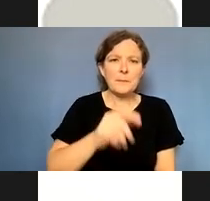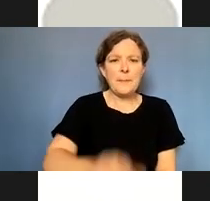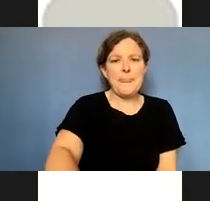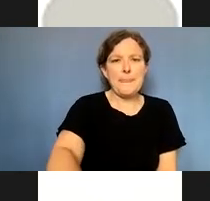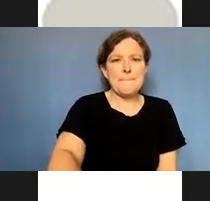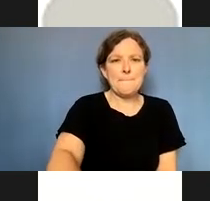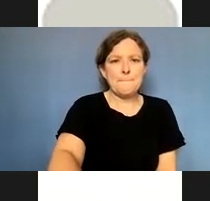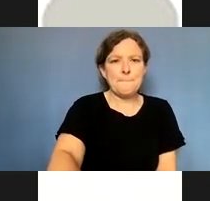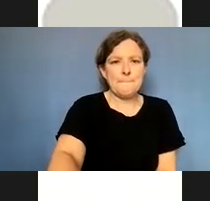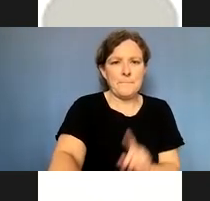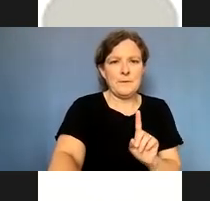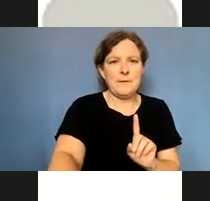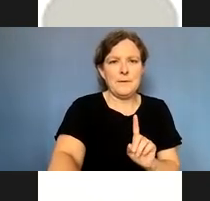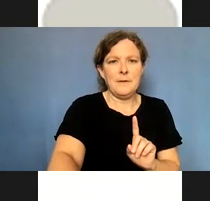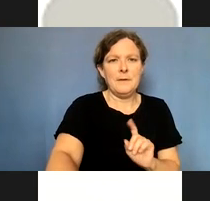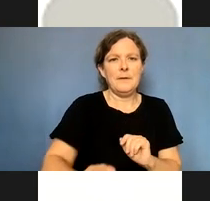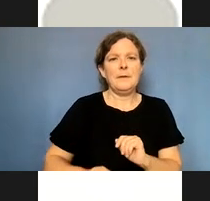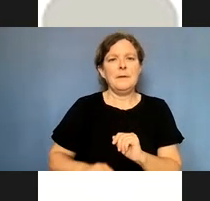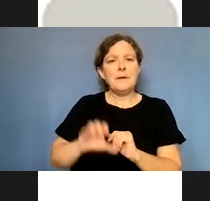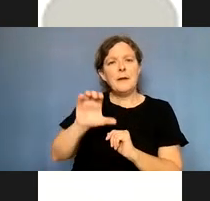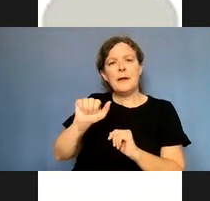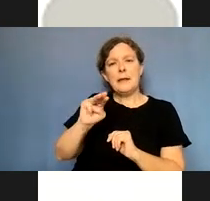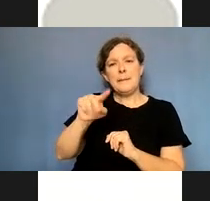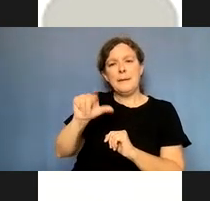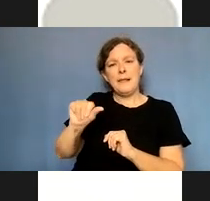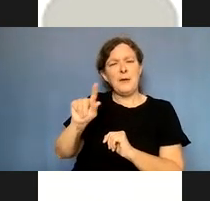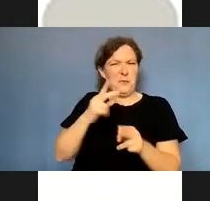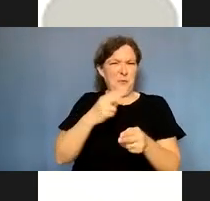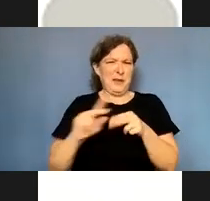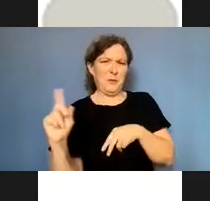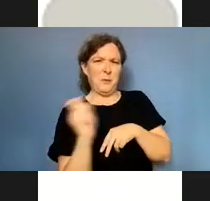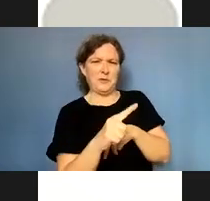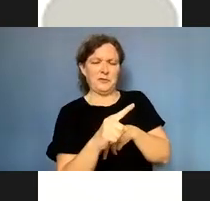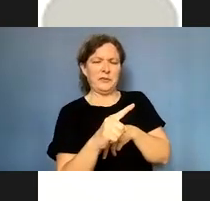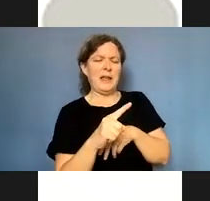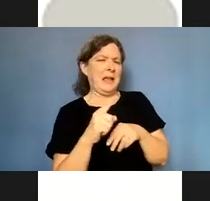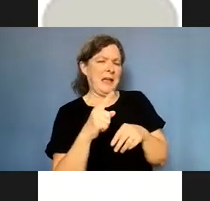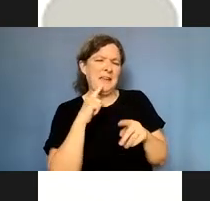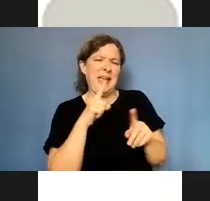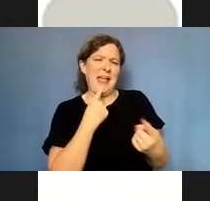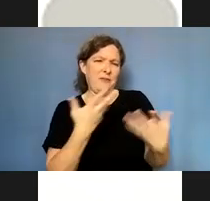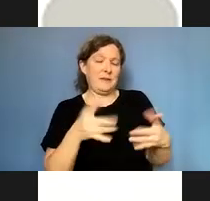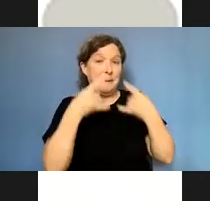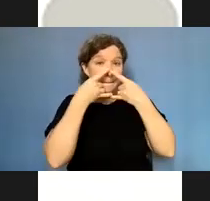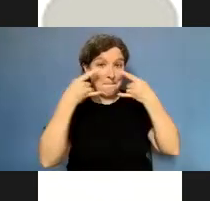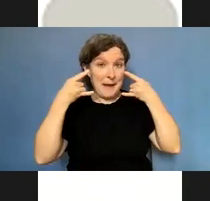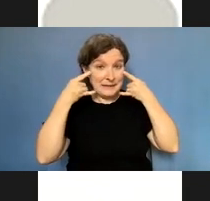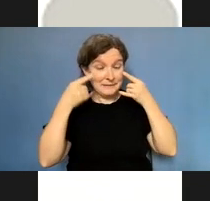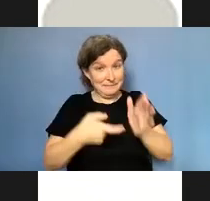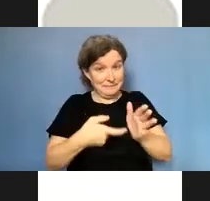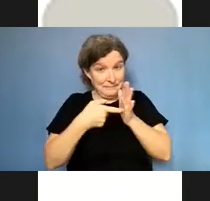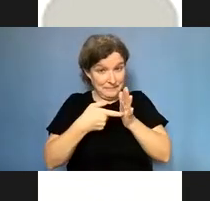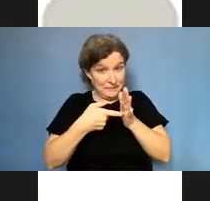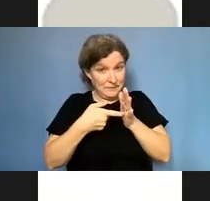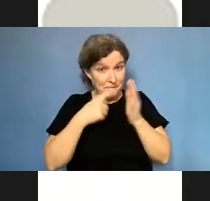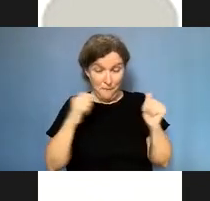is undergoing, and I think you answered it, and that has to do that with the mask mandate. It is still in effect for